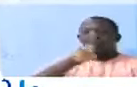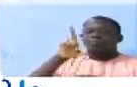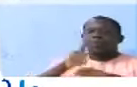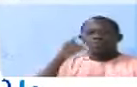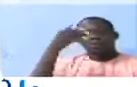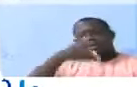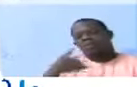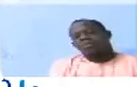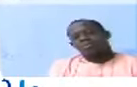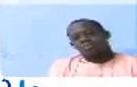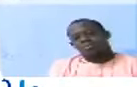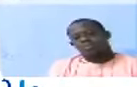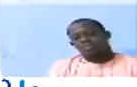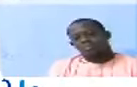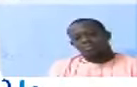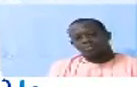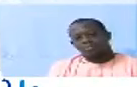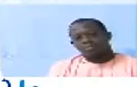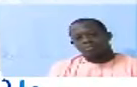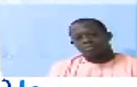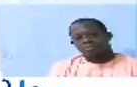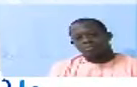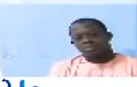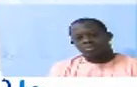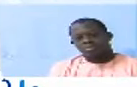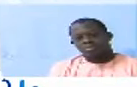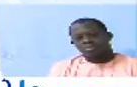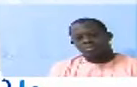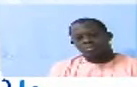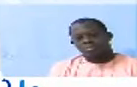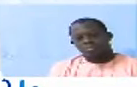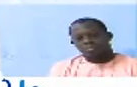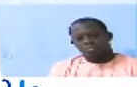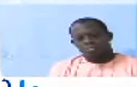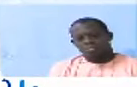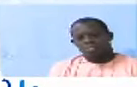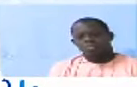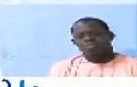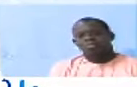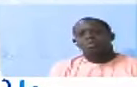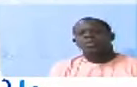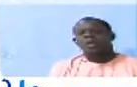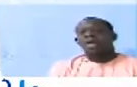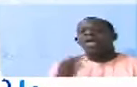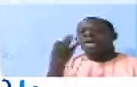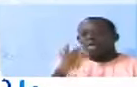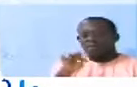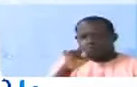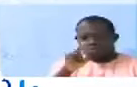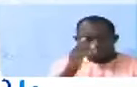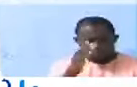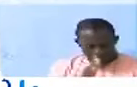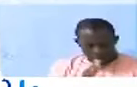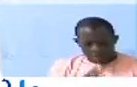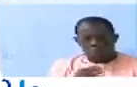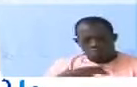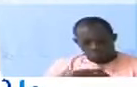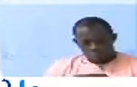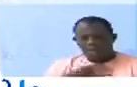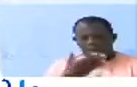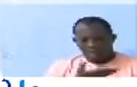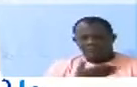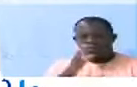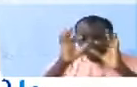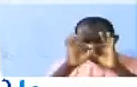fadda handi yesonko ya jamele banko mara handi betala wole koma. If you want to have